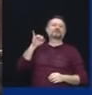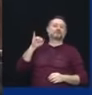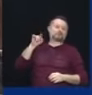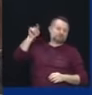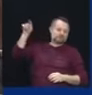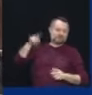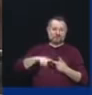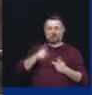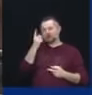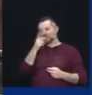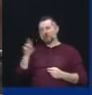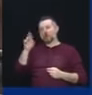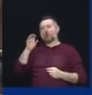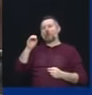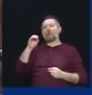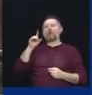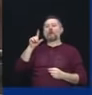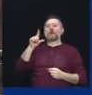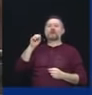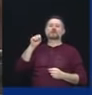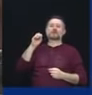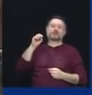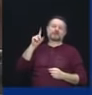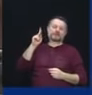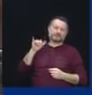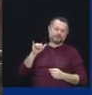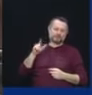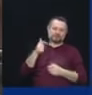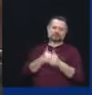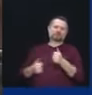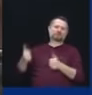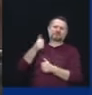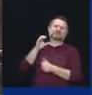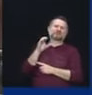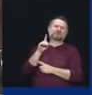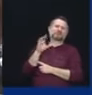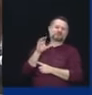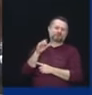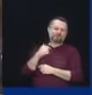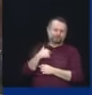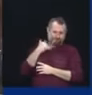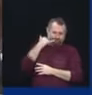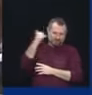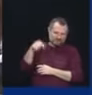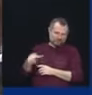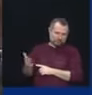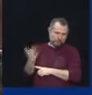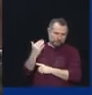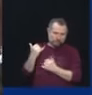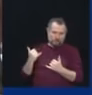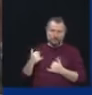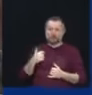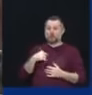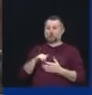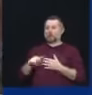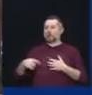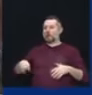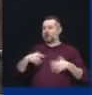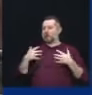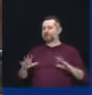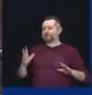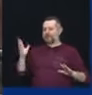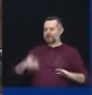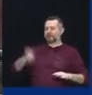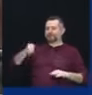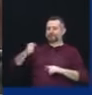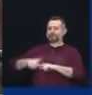CDC, this morning about this situation. We have stopped using Johnson & Johnson in this state,